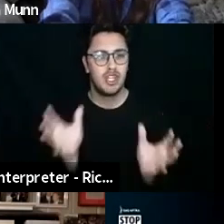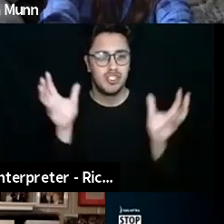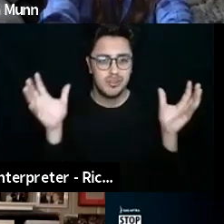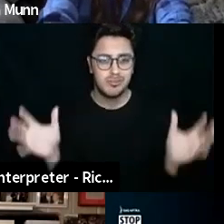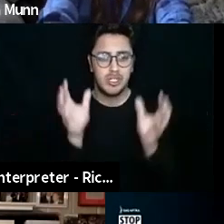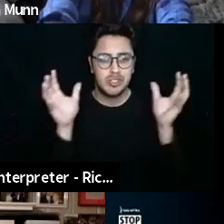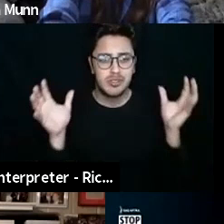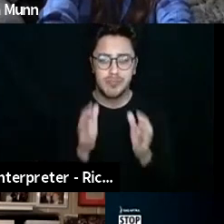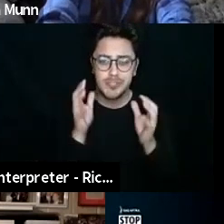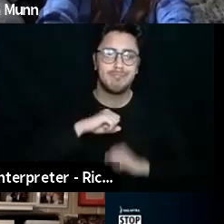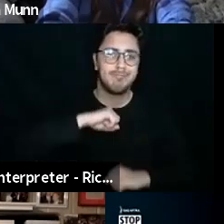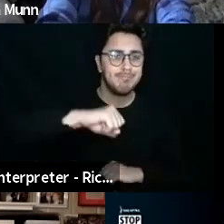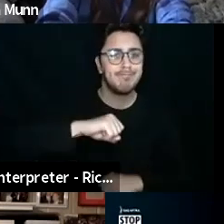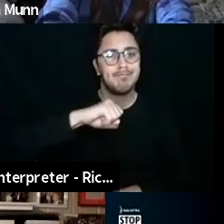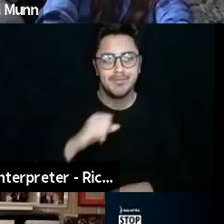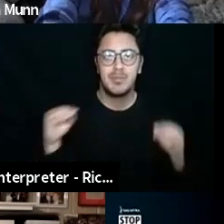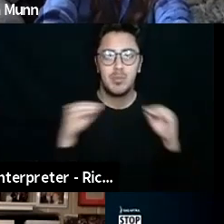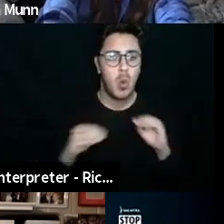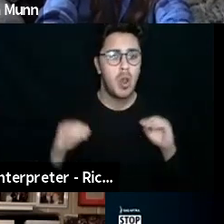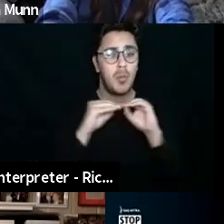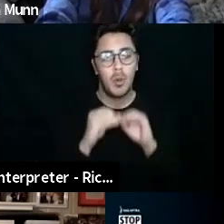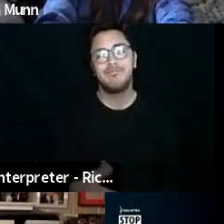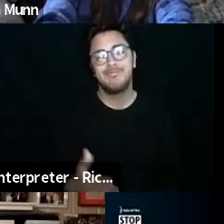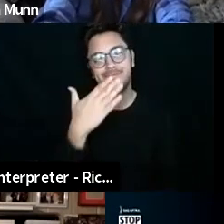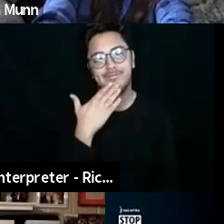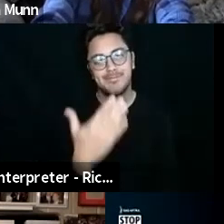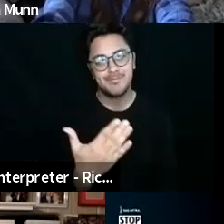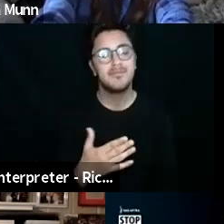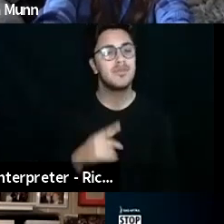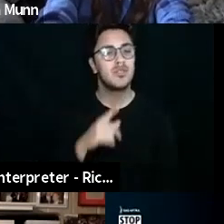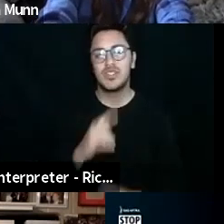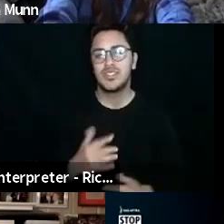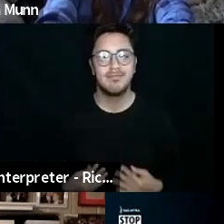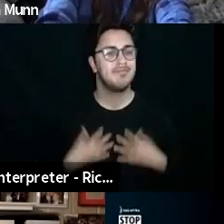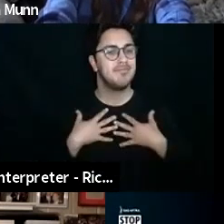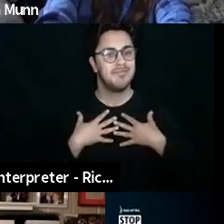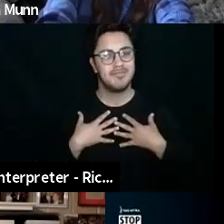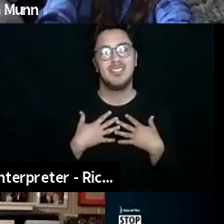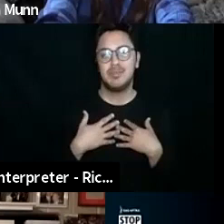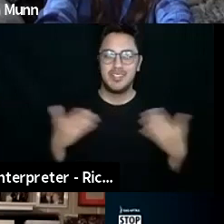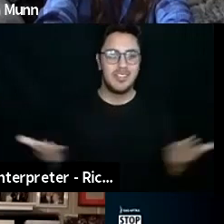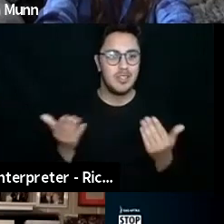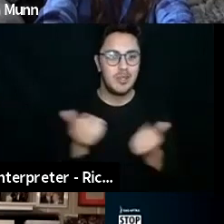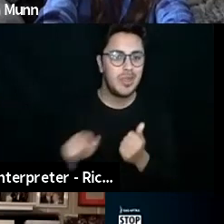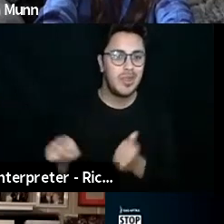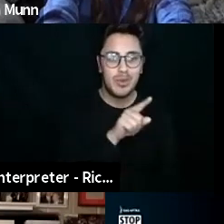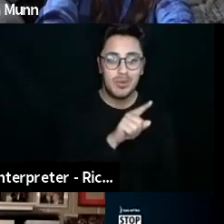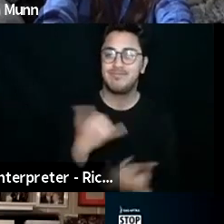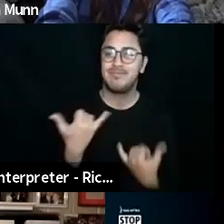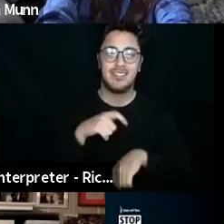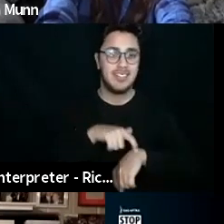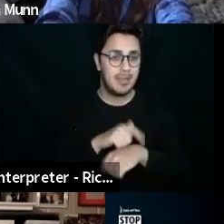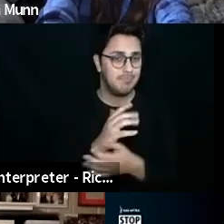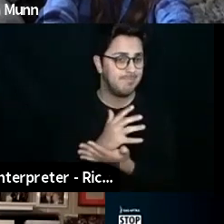the envelope and accepting no less. So thank you. It was really inspiring to be able to be with you. I want to say this is our time to